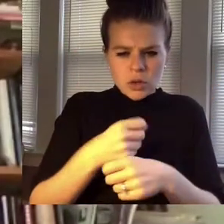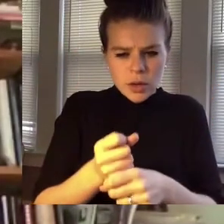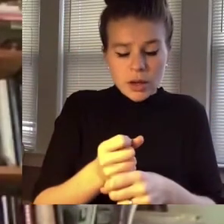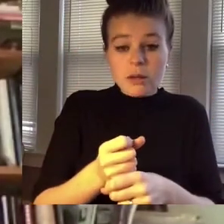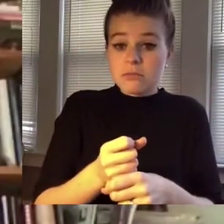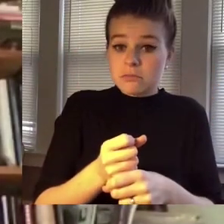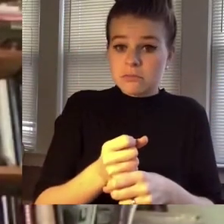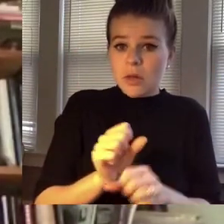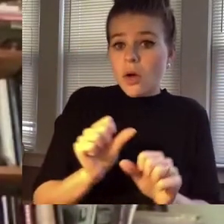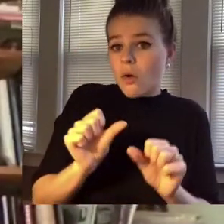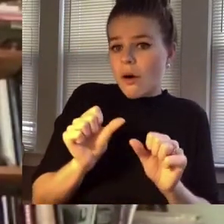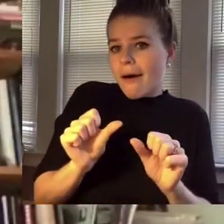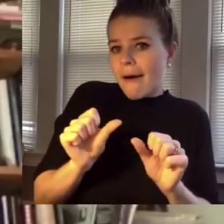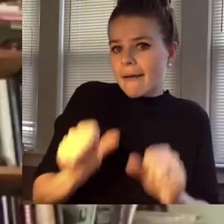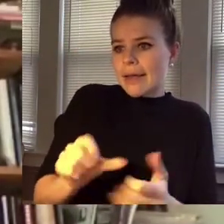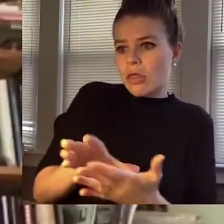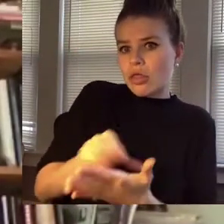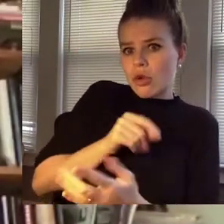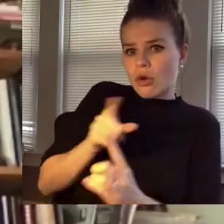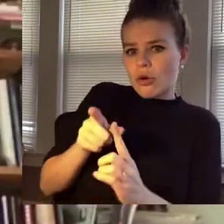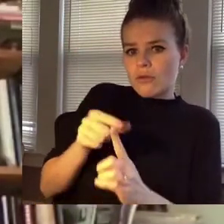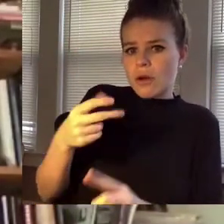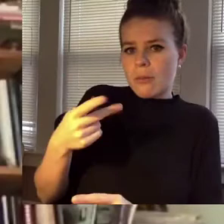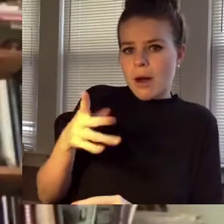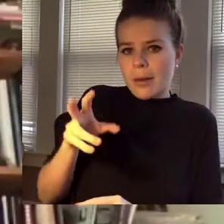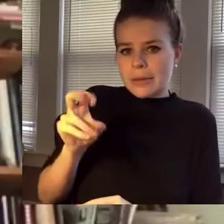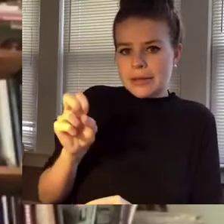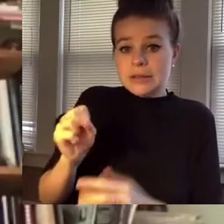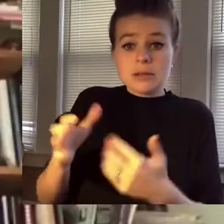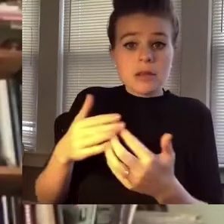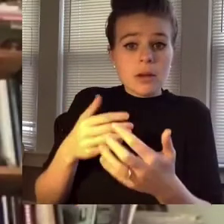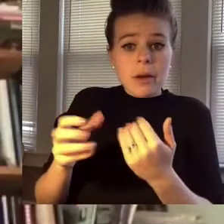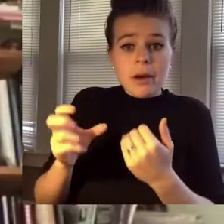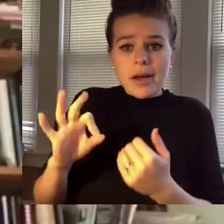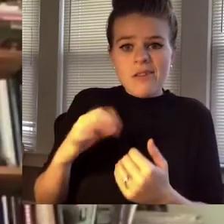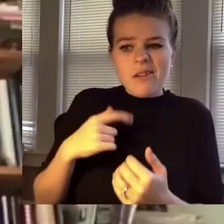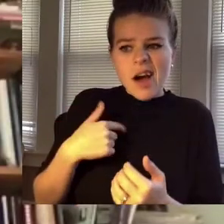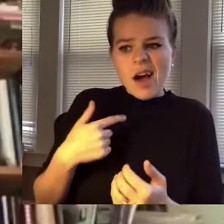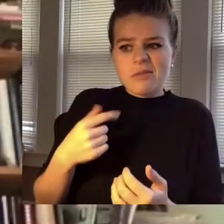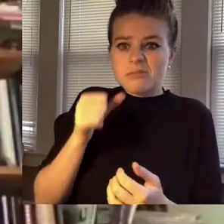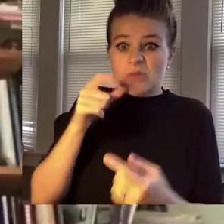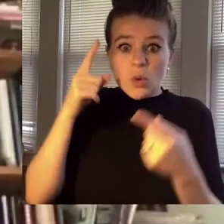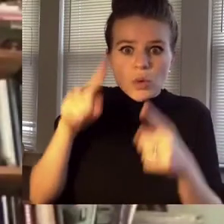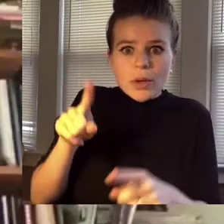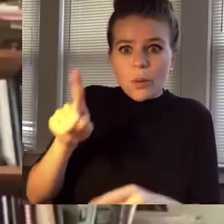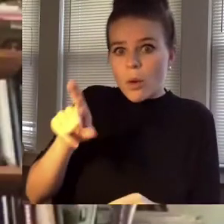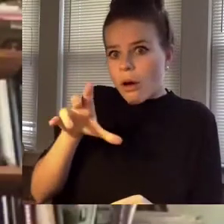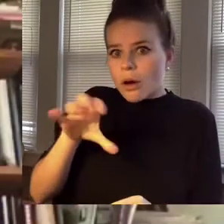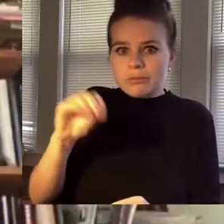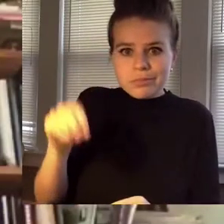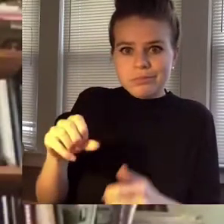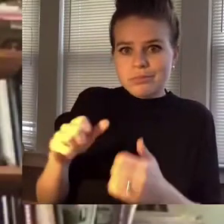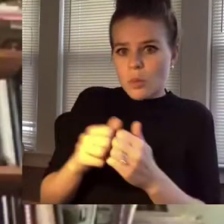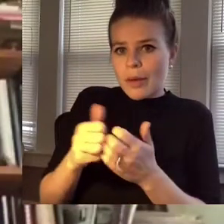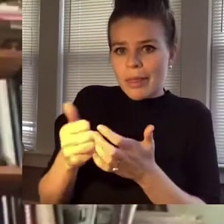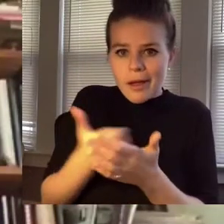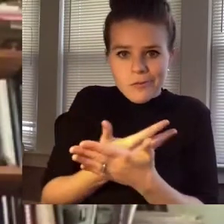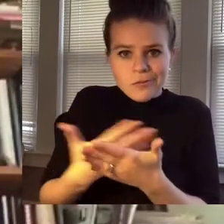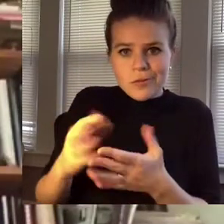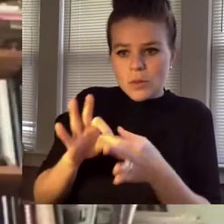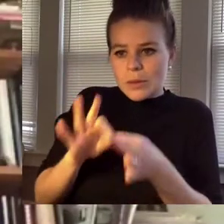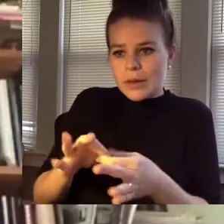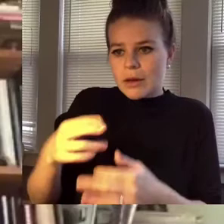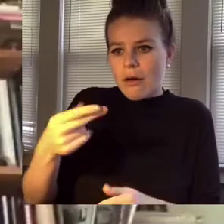have quarrels with Hopkins, even if I have quarrels with the edifice that supported Hopkins, that upheld Hopkins, even if I